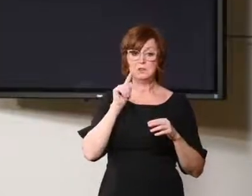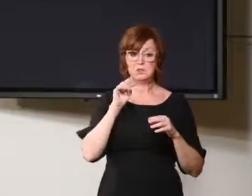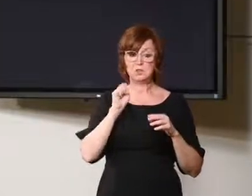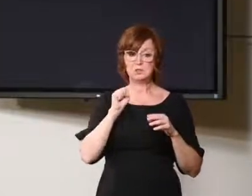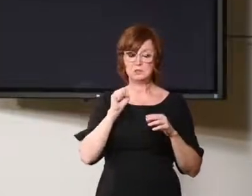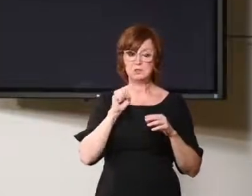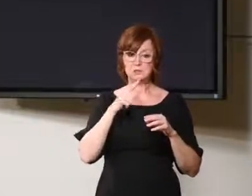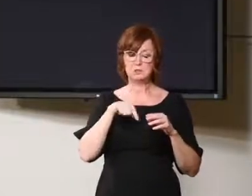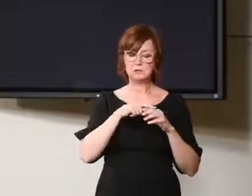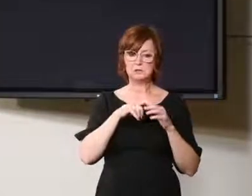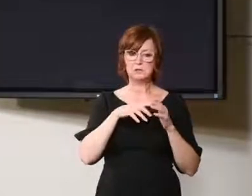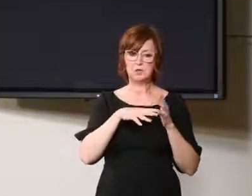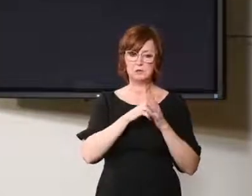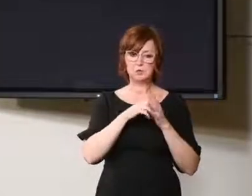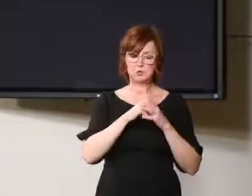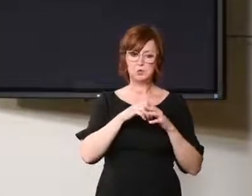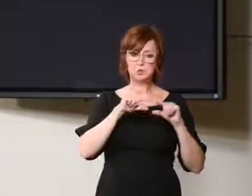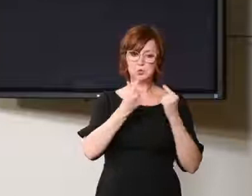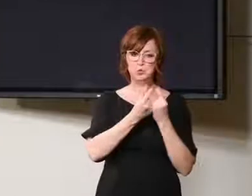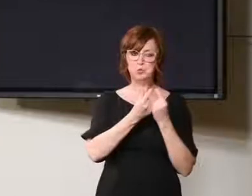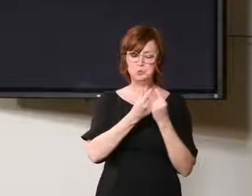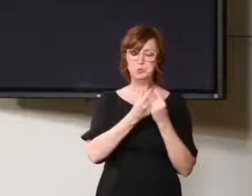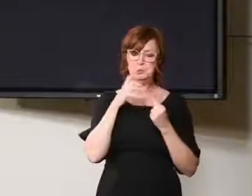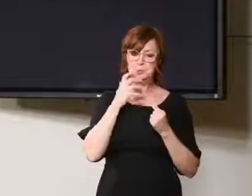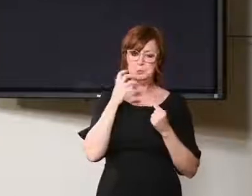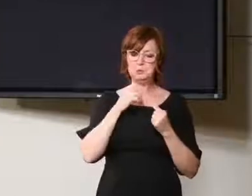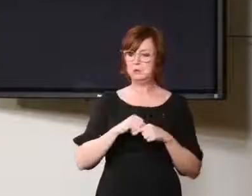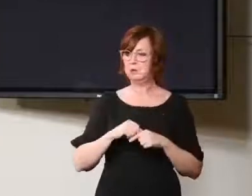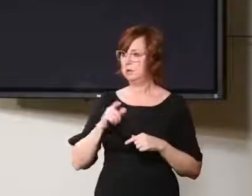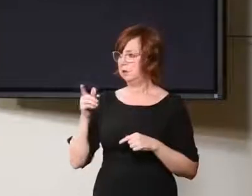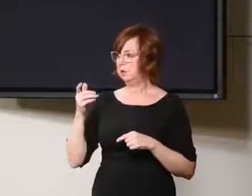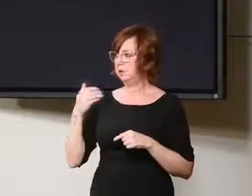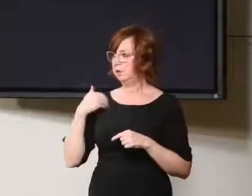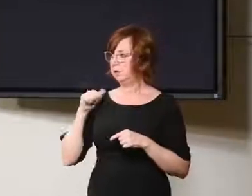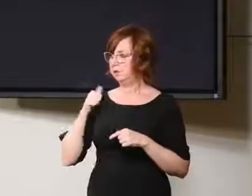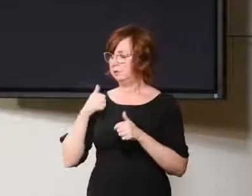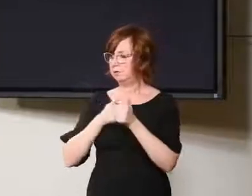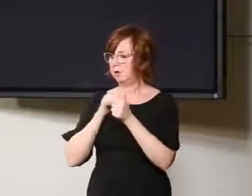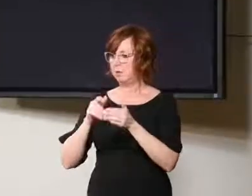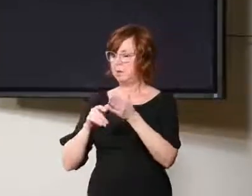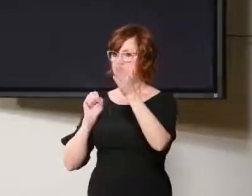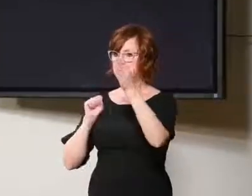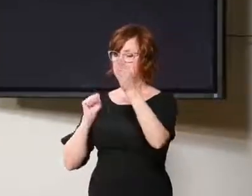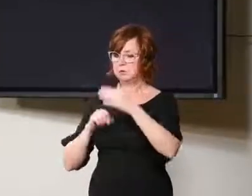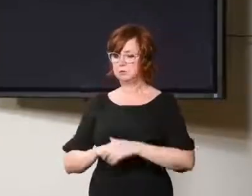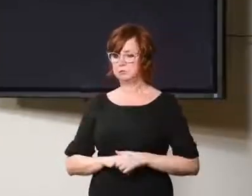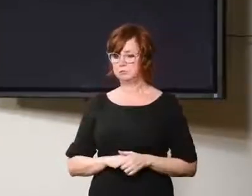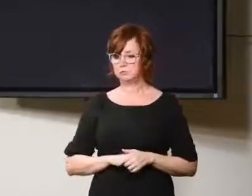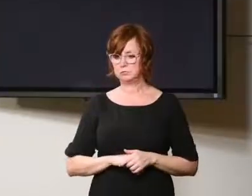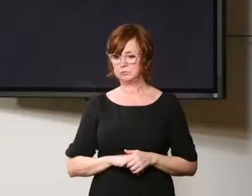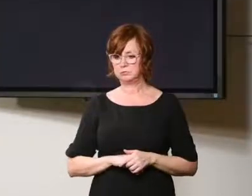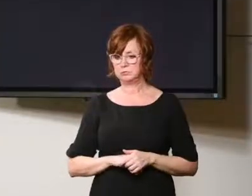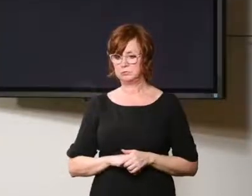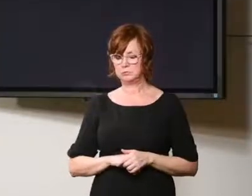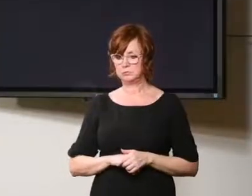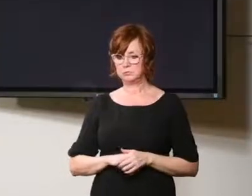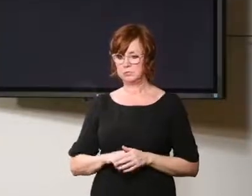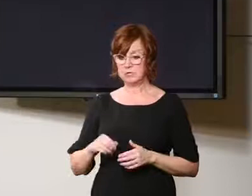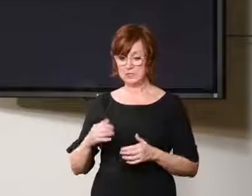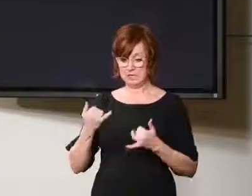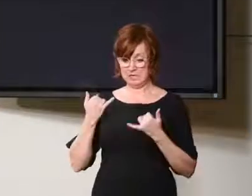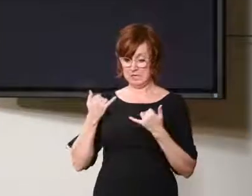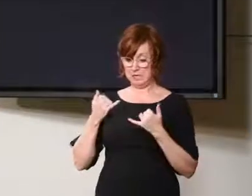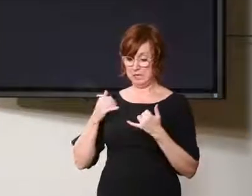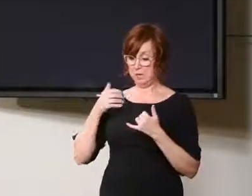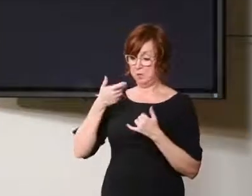considered vulnerable. Do you have a follow-up, Murray? Somewhat related. You're donating your salary increase this year